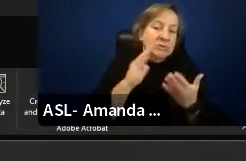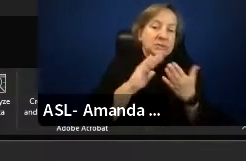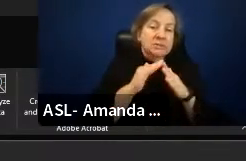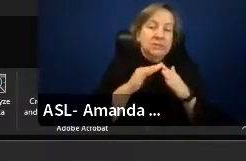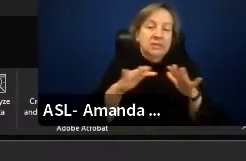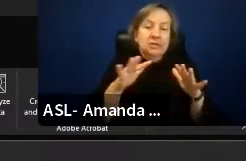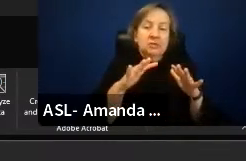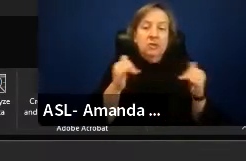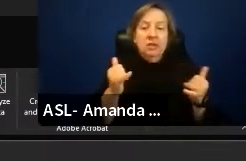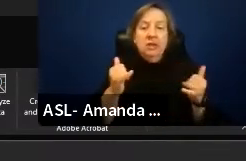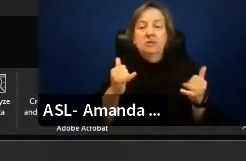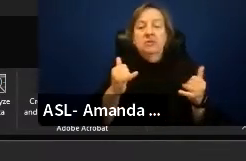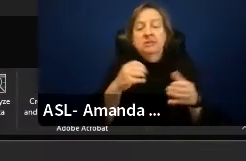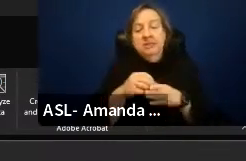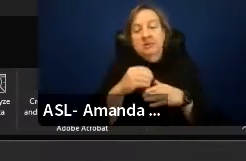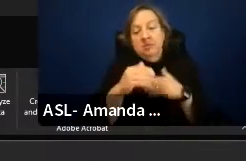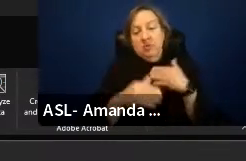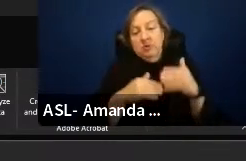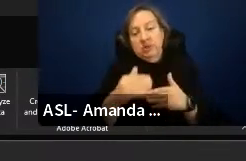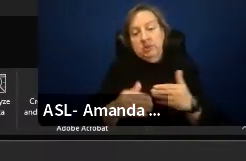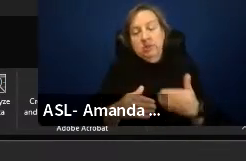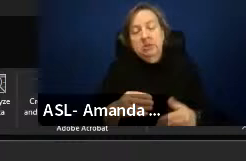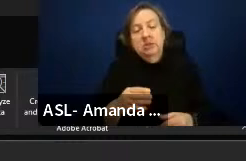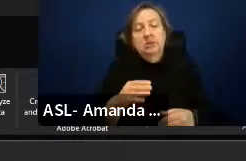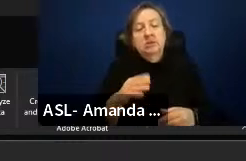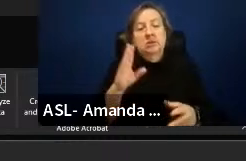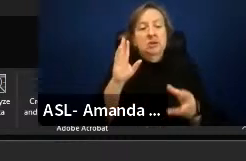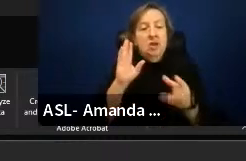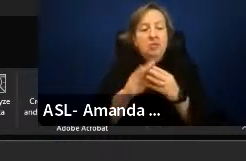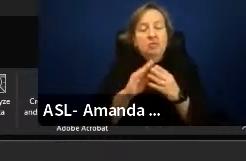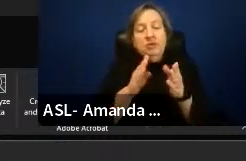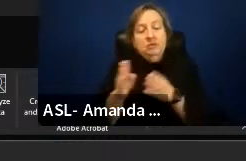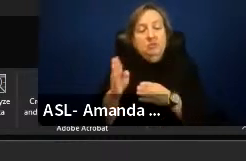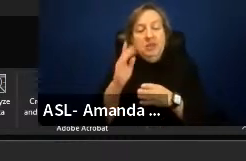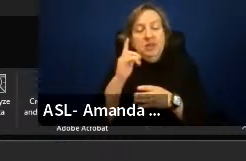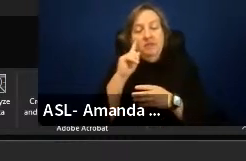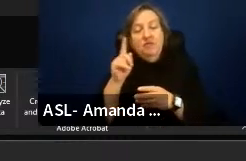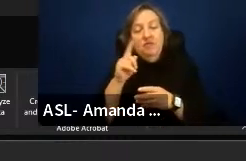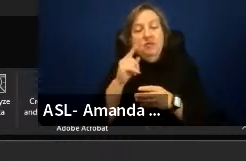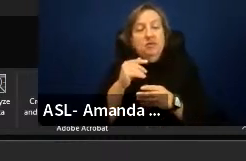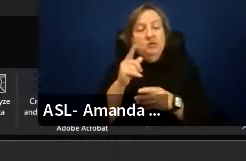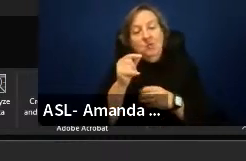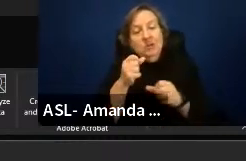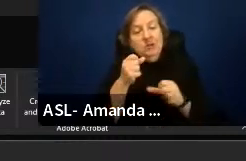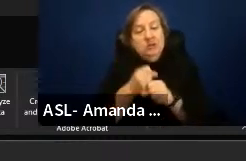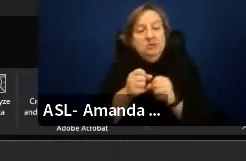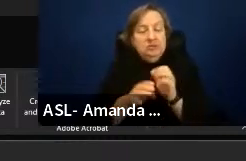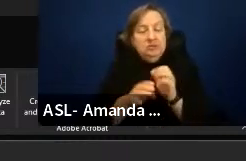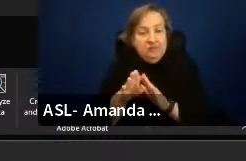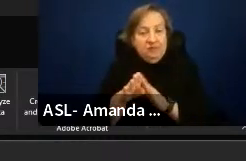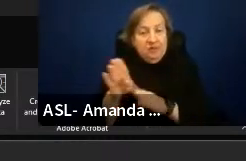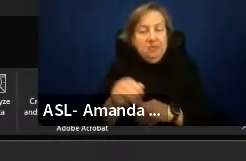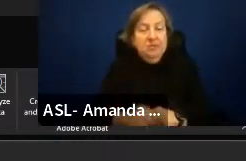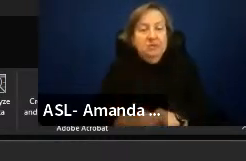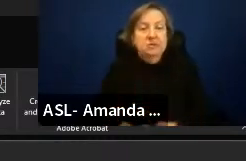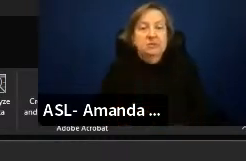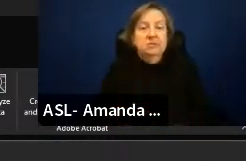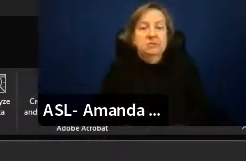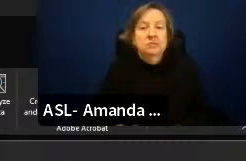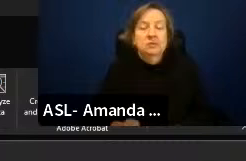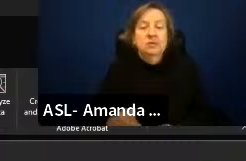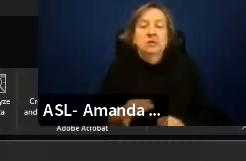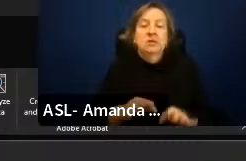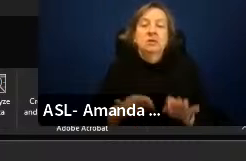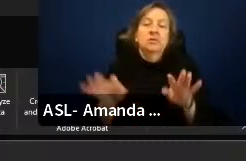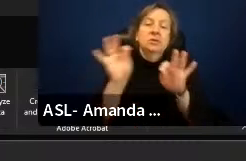is undergoing their process for their comprehensive plan for the next 20 years for development. It's so important when we